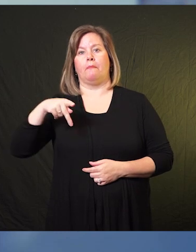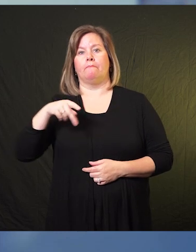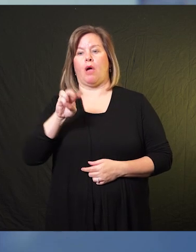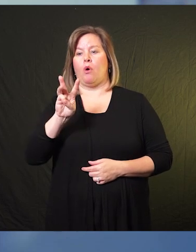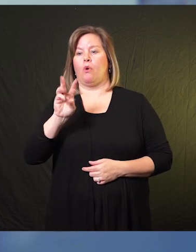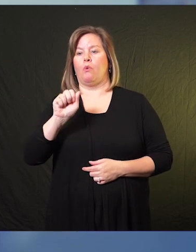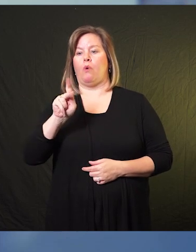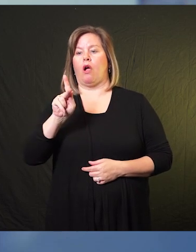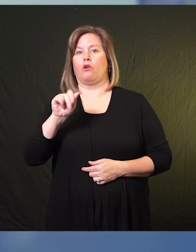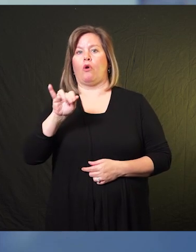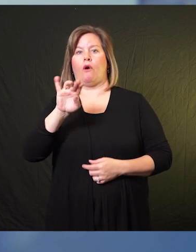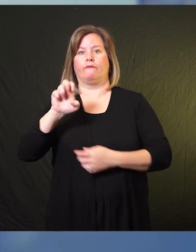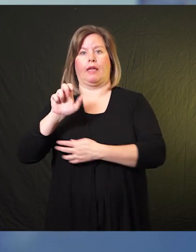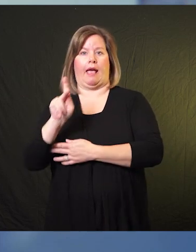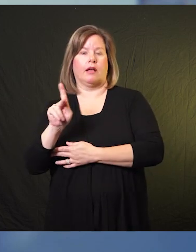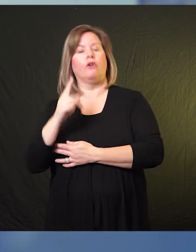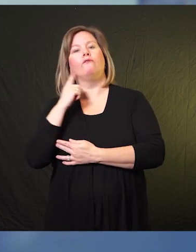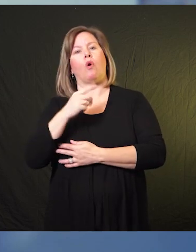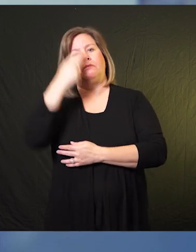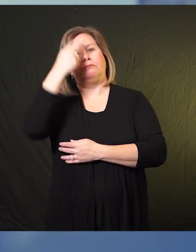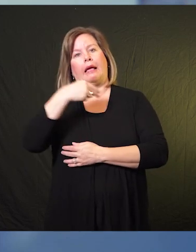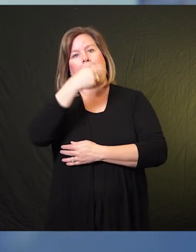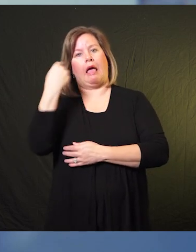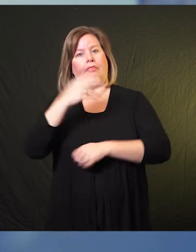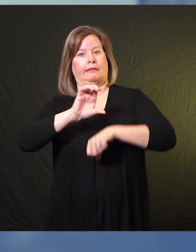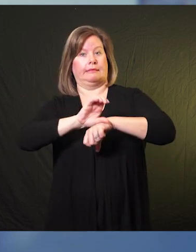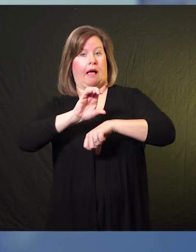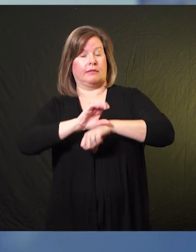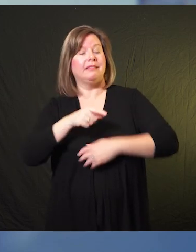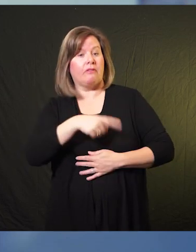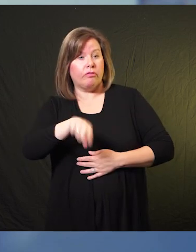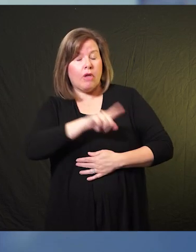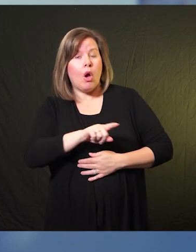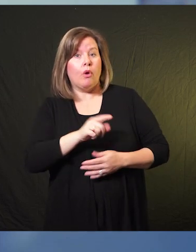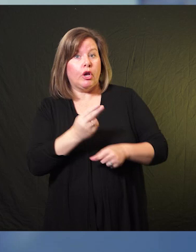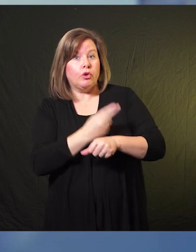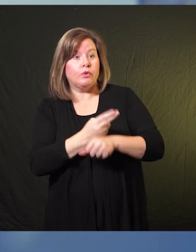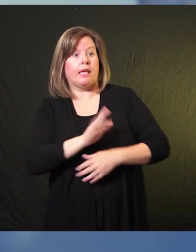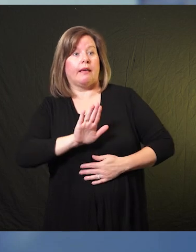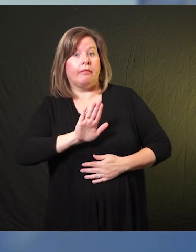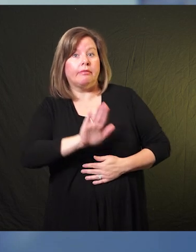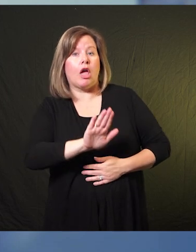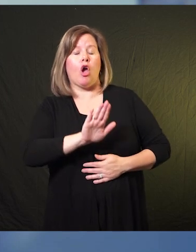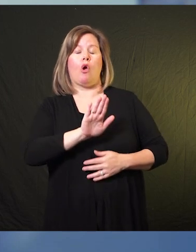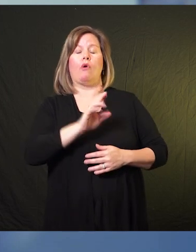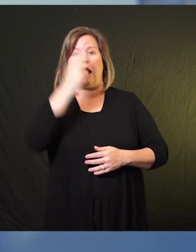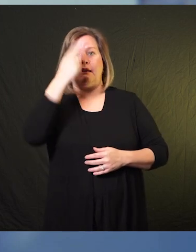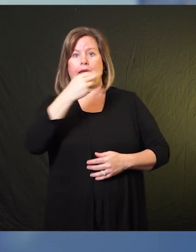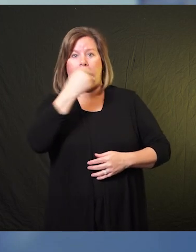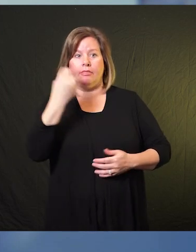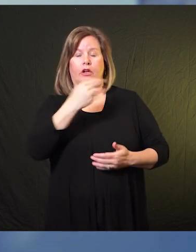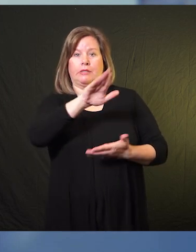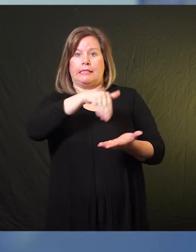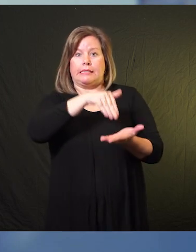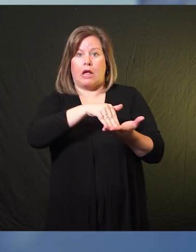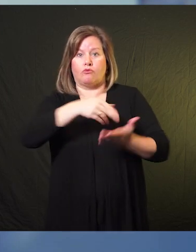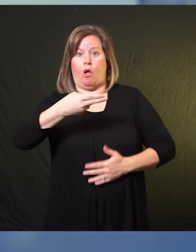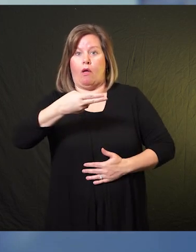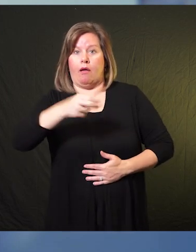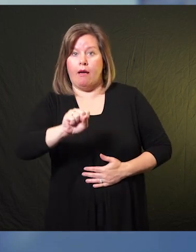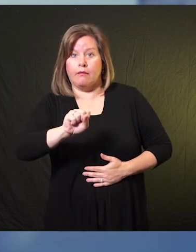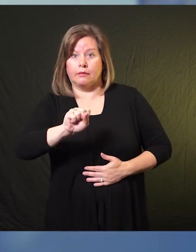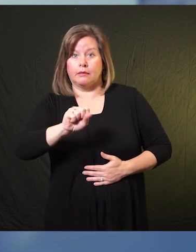Rapids. The diocese has allowed use of their gymnasium at Catholic Central in order to house people who